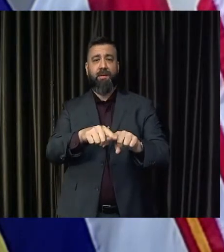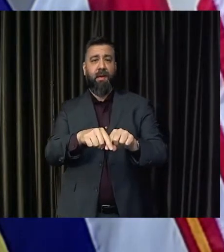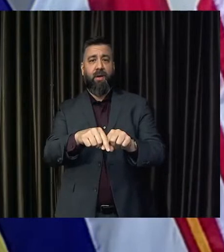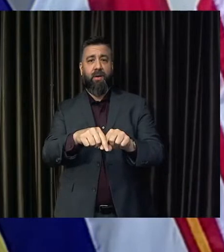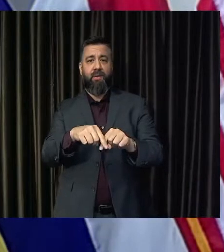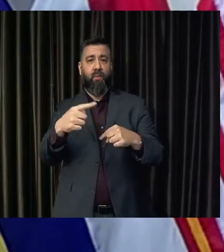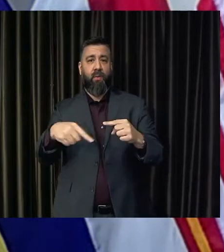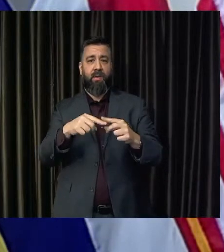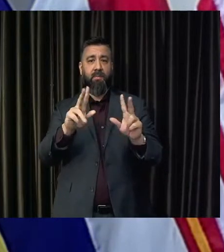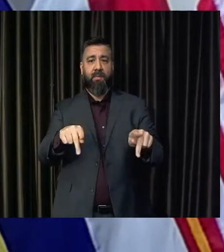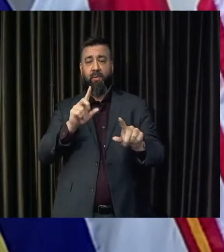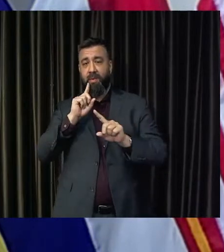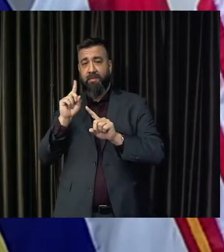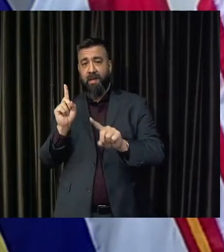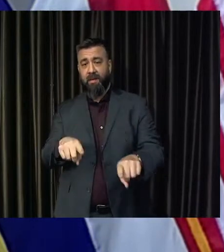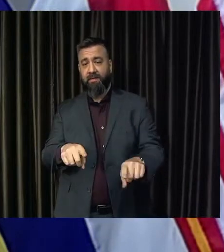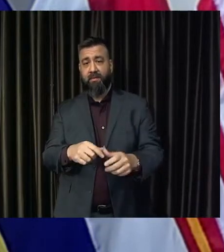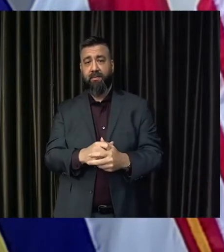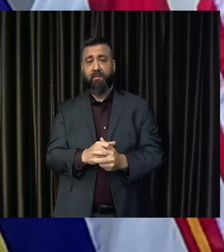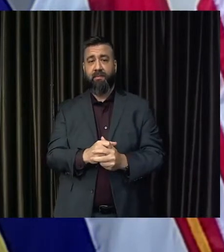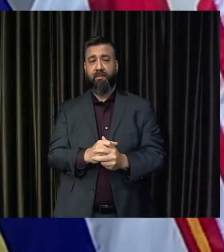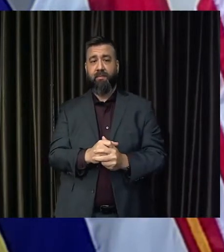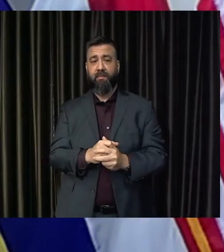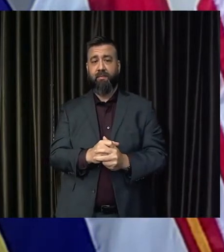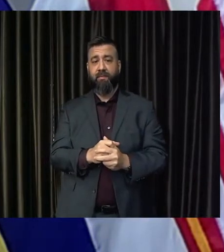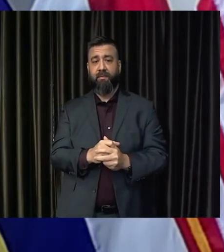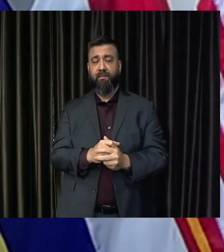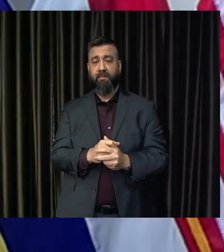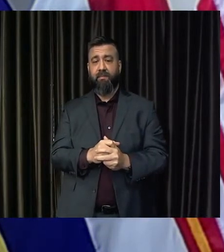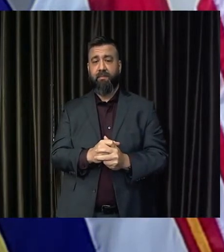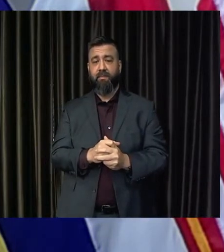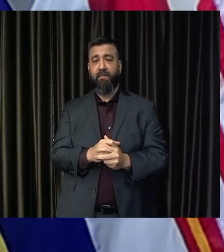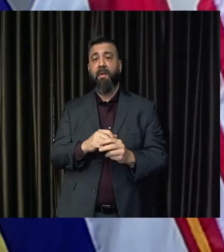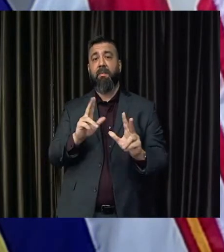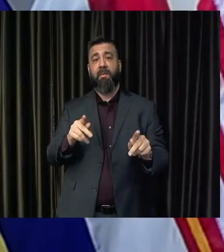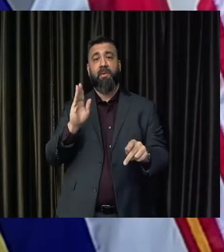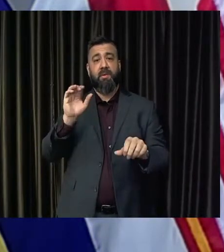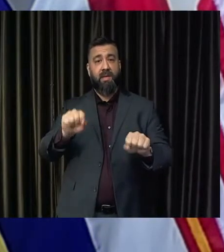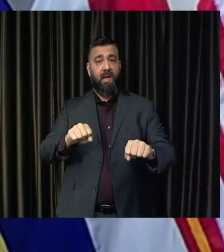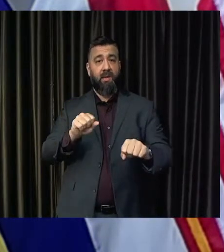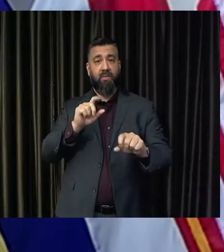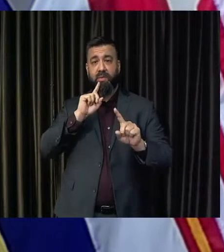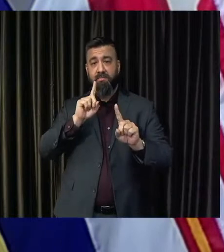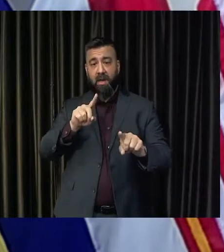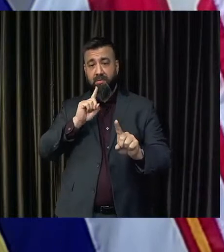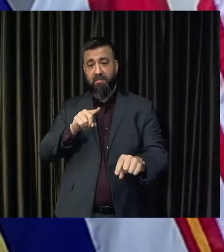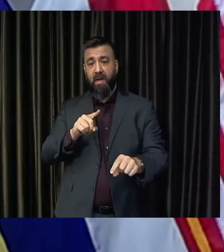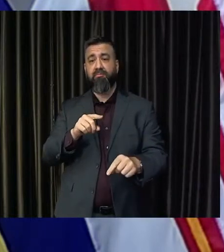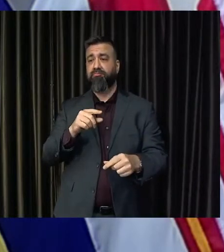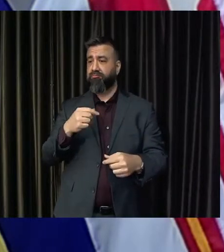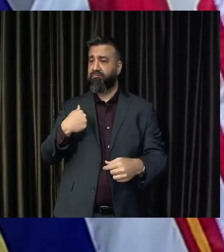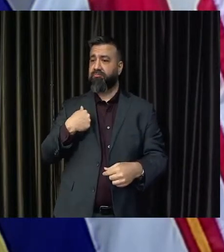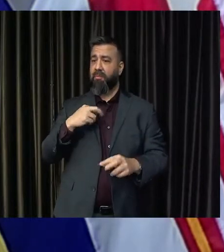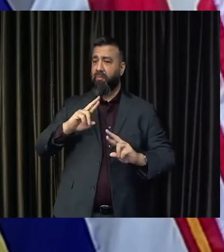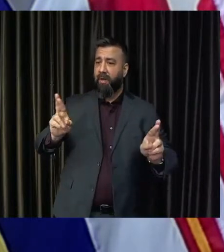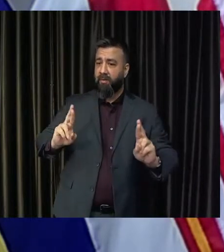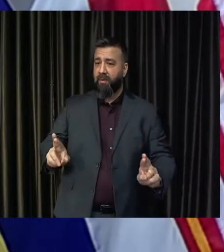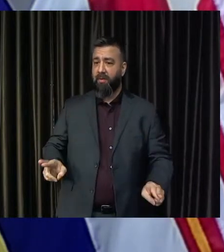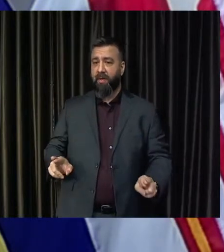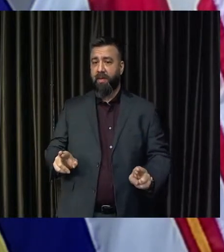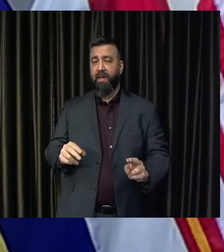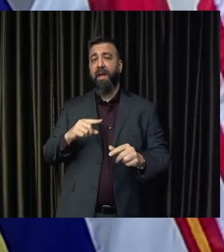can respond to those emails until the appointments are full, and then when more appointments are open, the email list is contacted